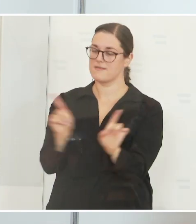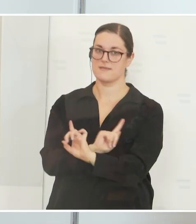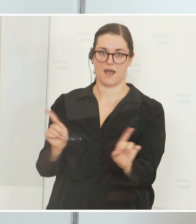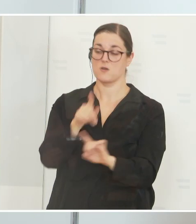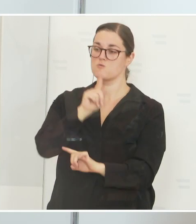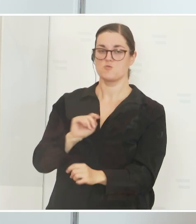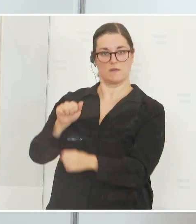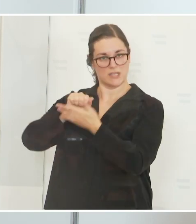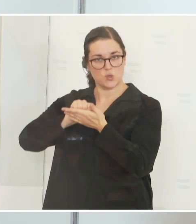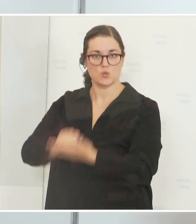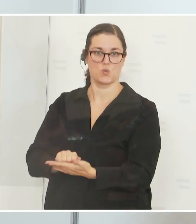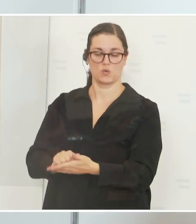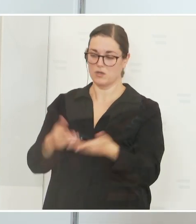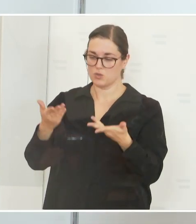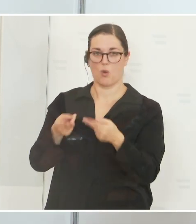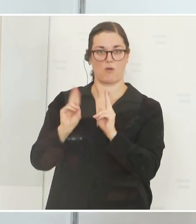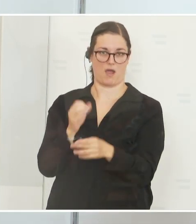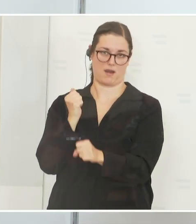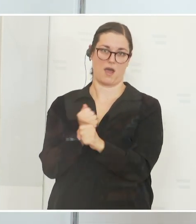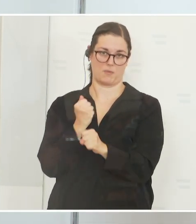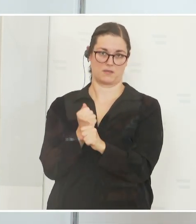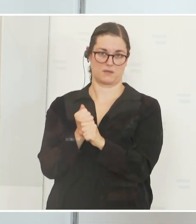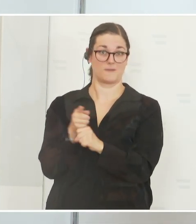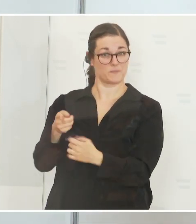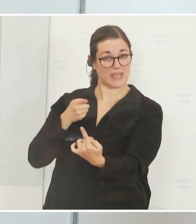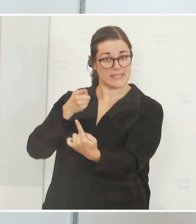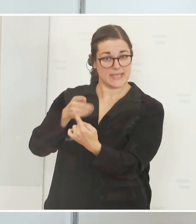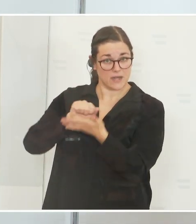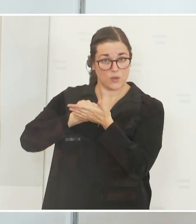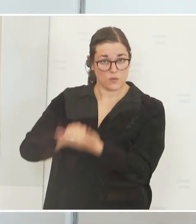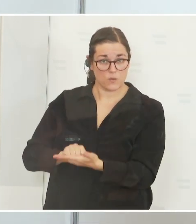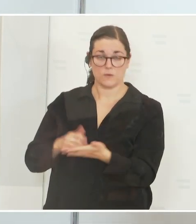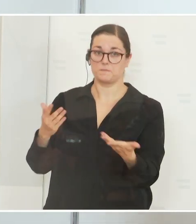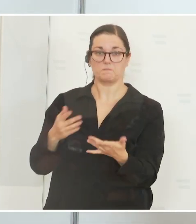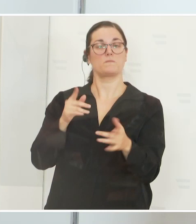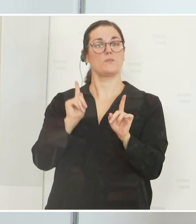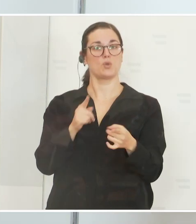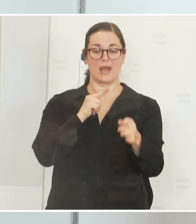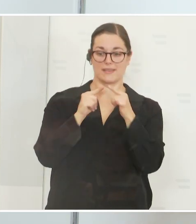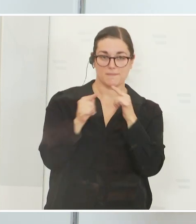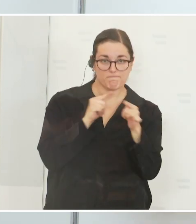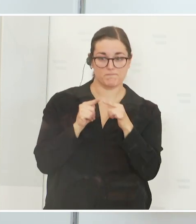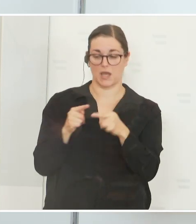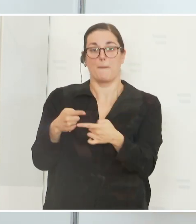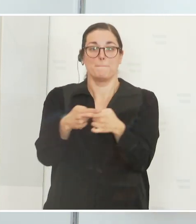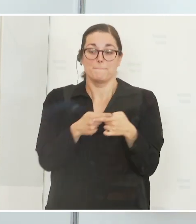pressure works. The aim of this pressure should be the dialogue between